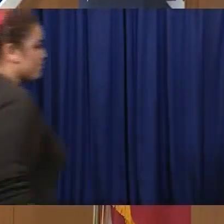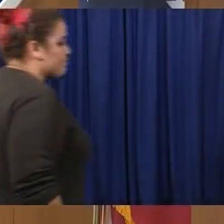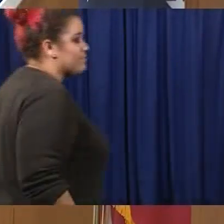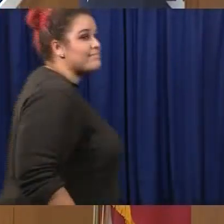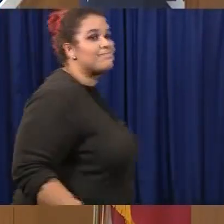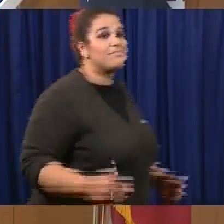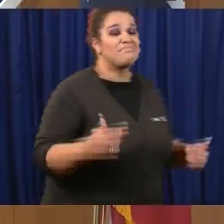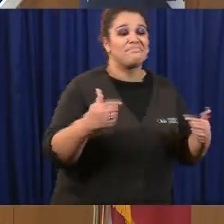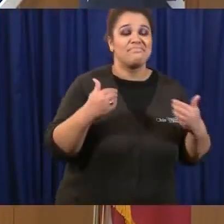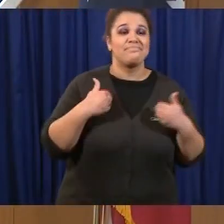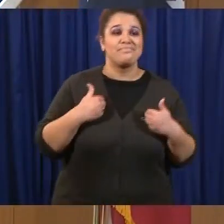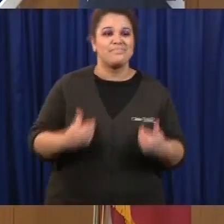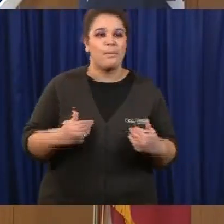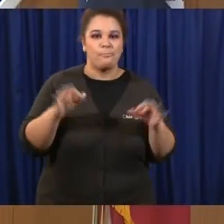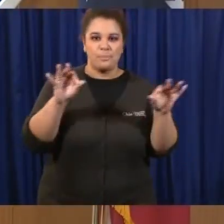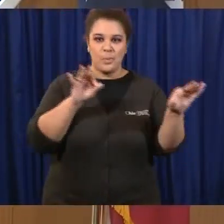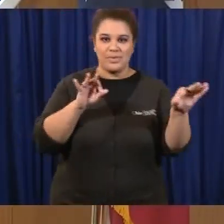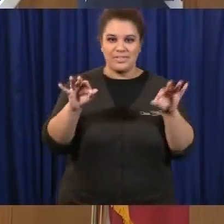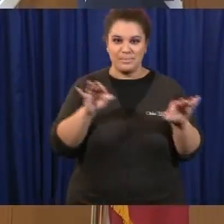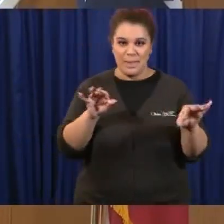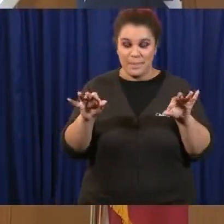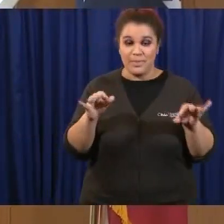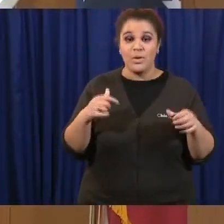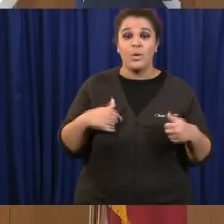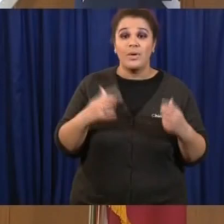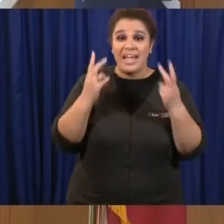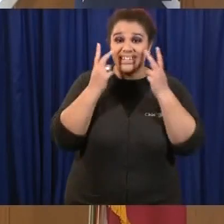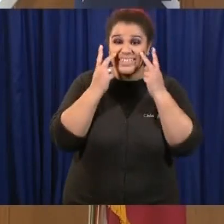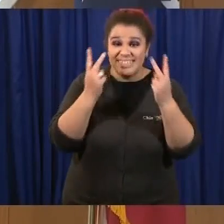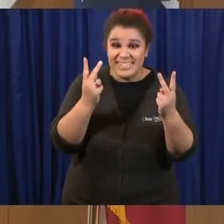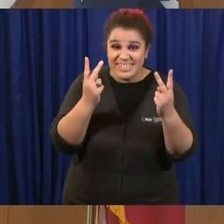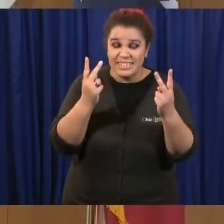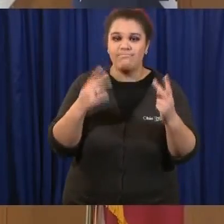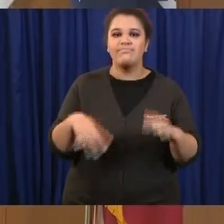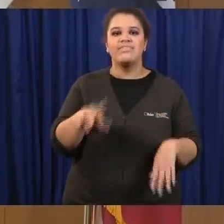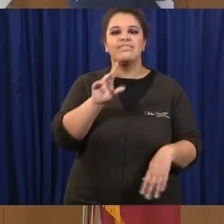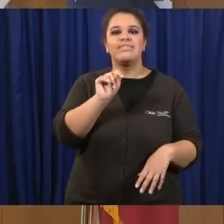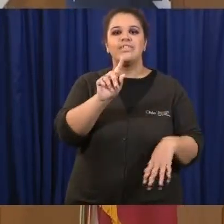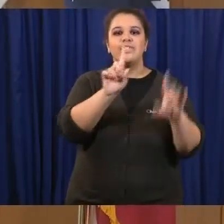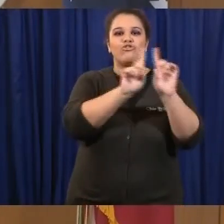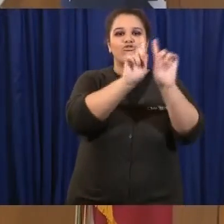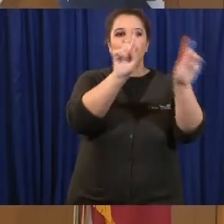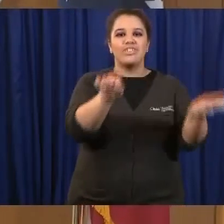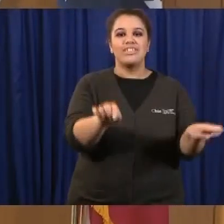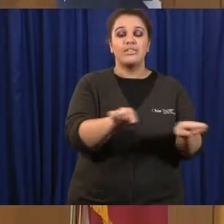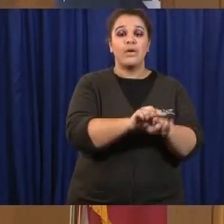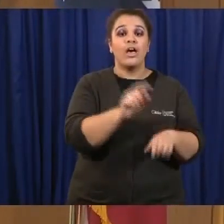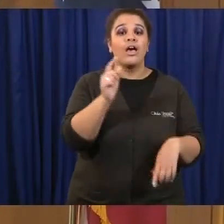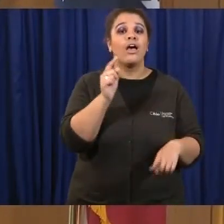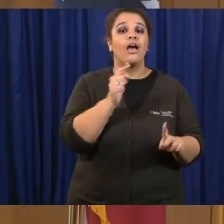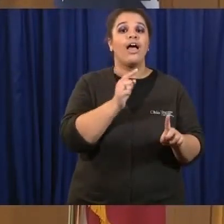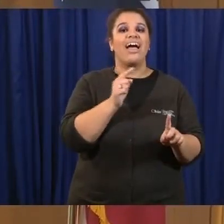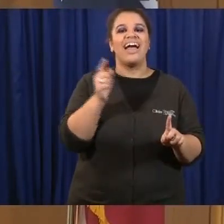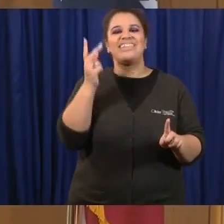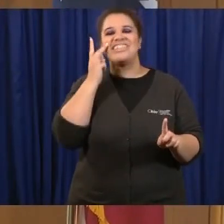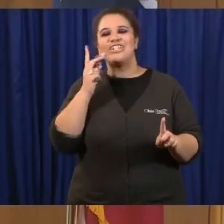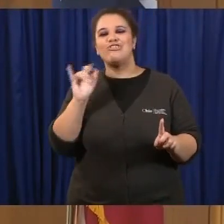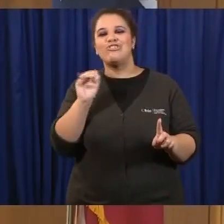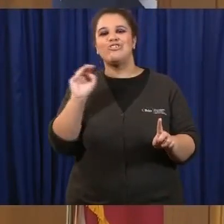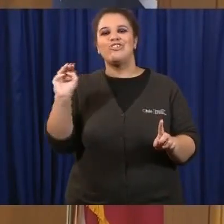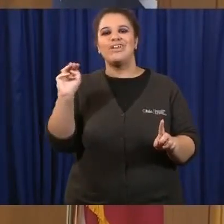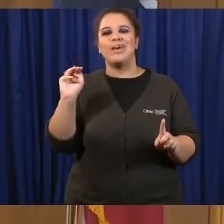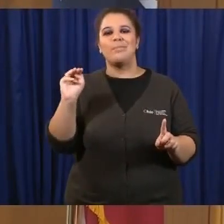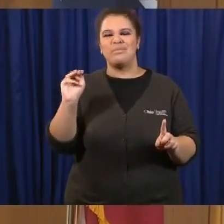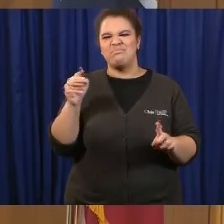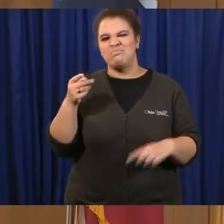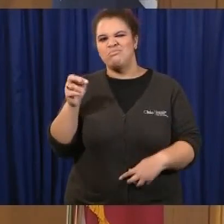is a TV screen, and I see Jim Oddie coming up here. Everybody in the press corps, it looks like. Media has